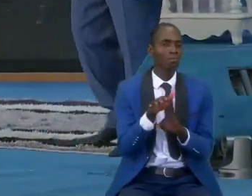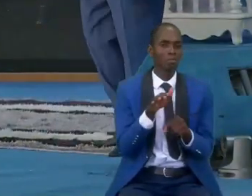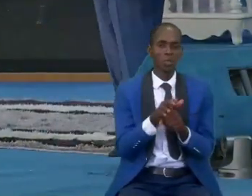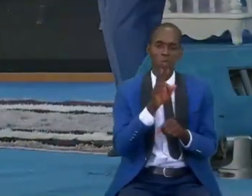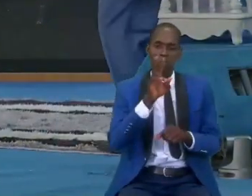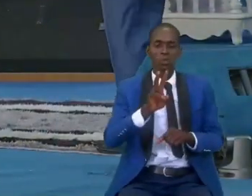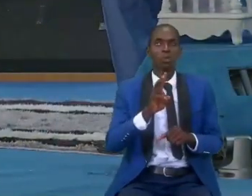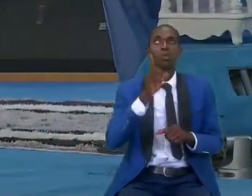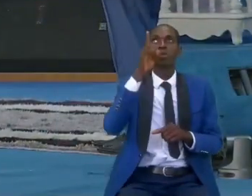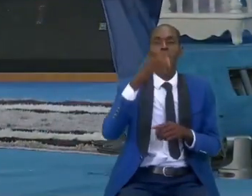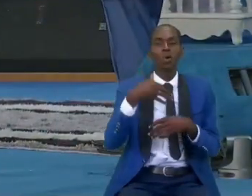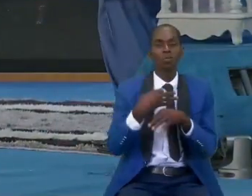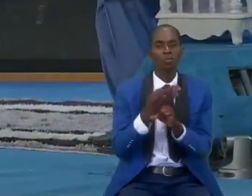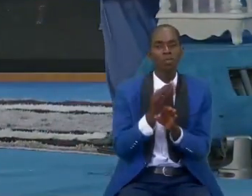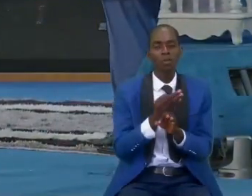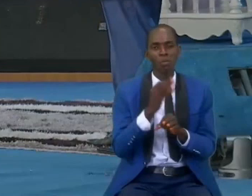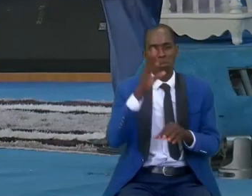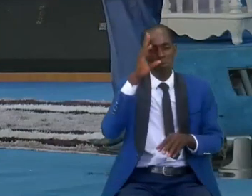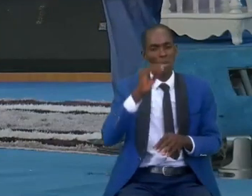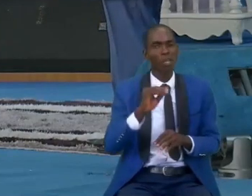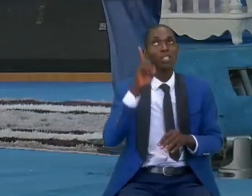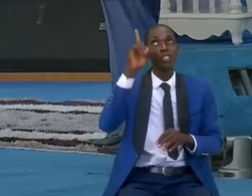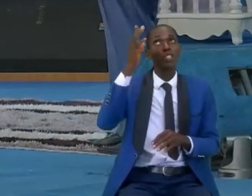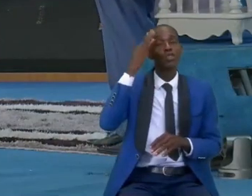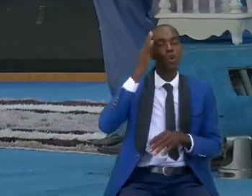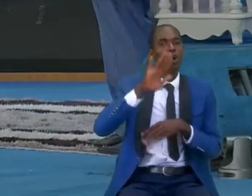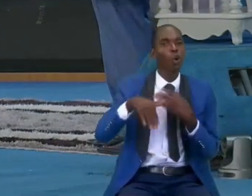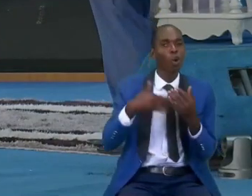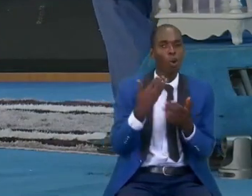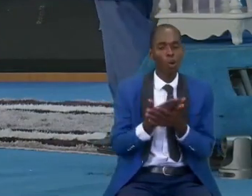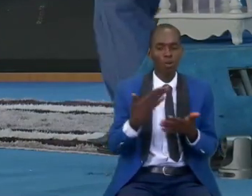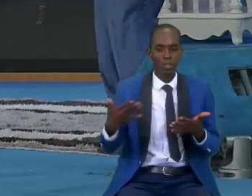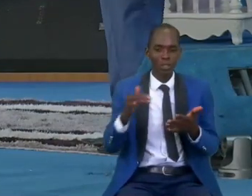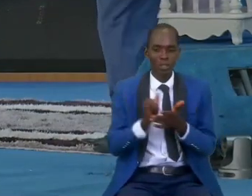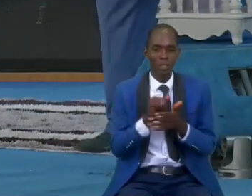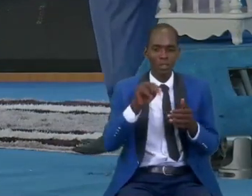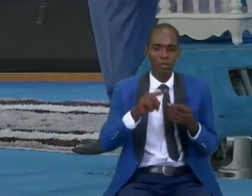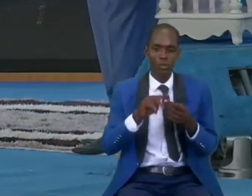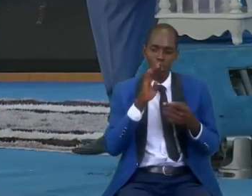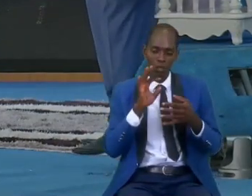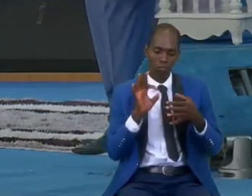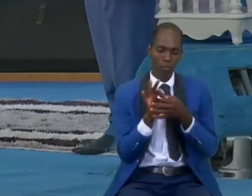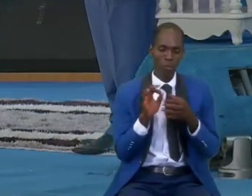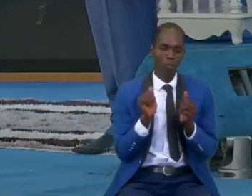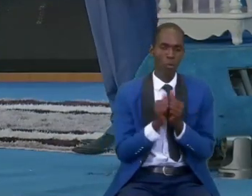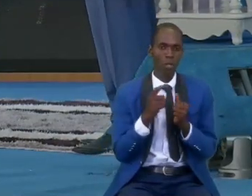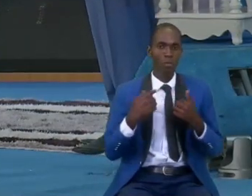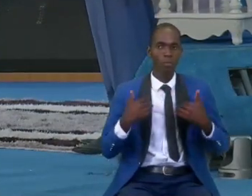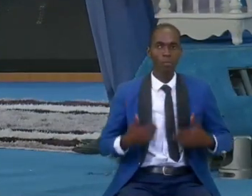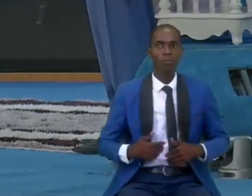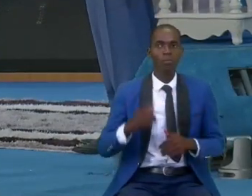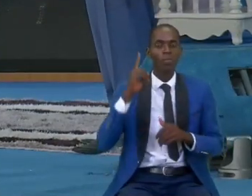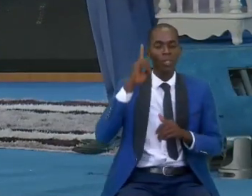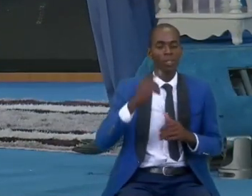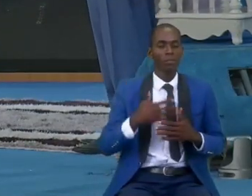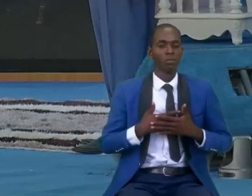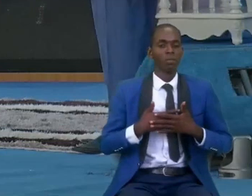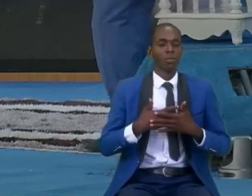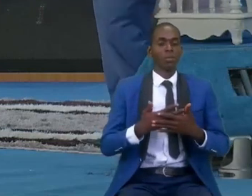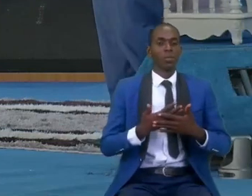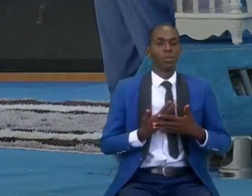be in the body. And then he put the spirit there. He breathed unto the man. And he became a living soul. And then